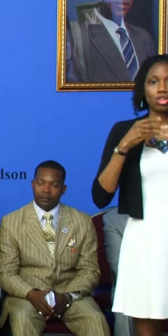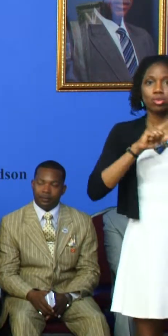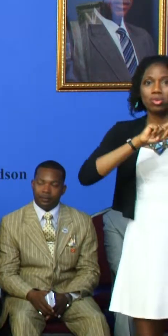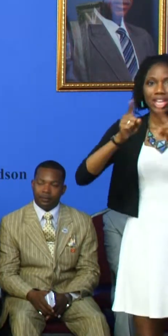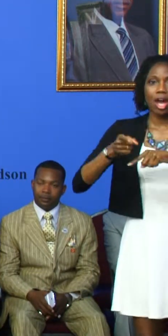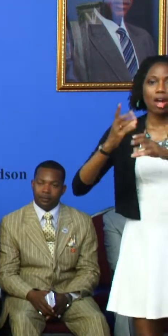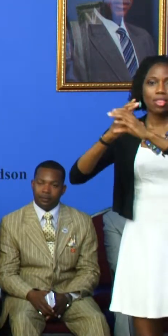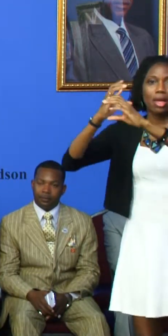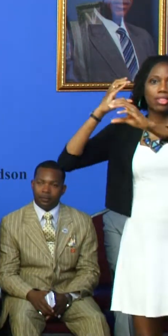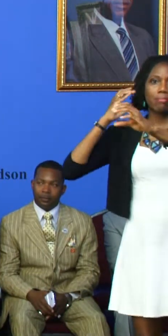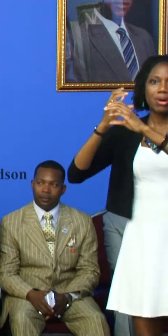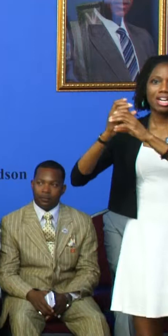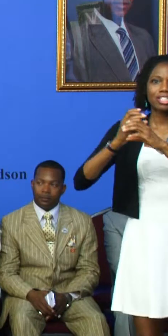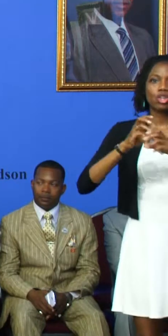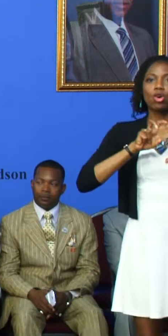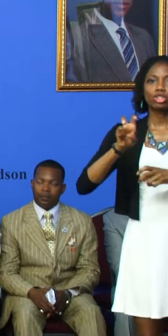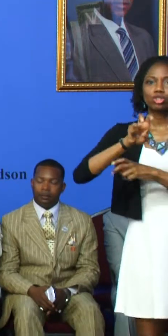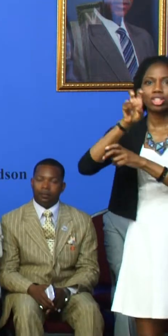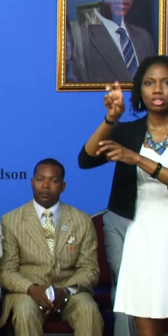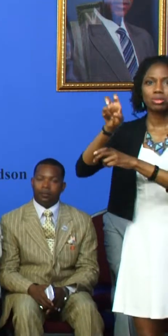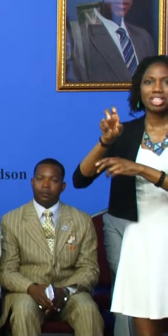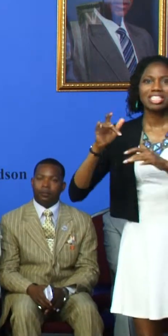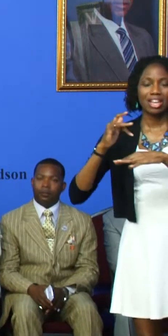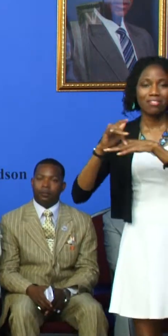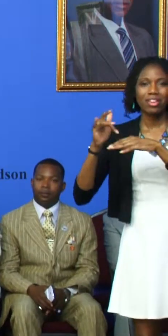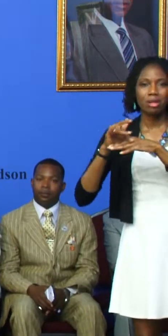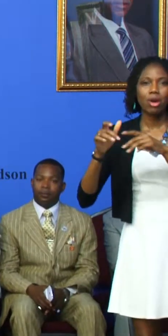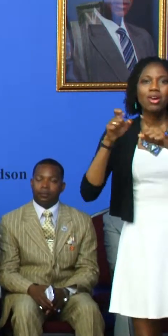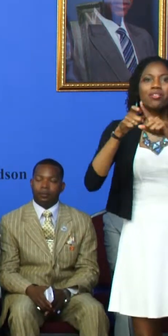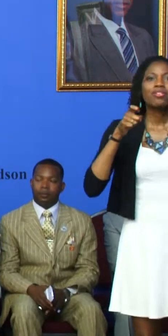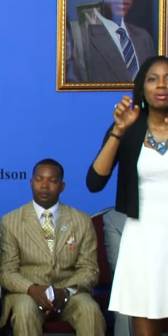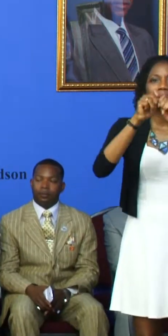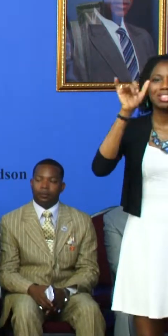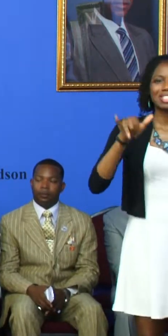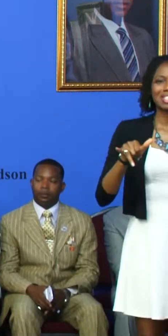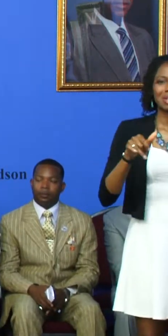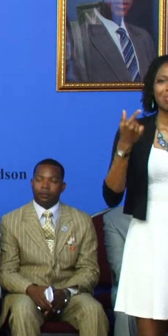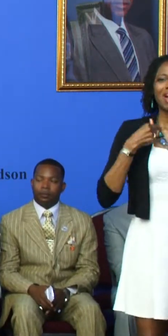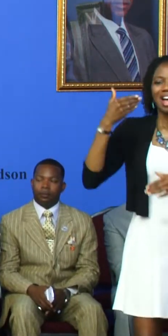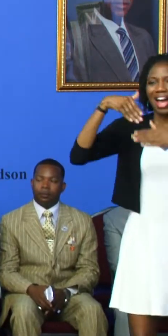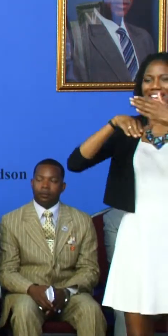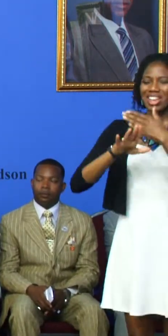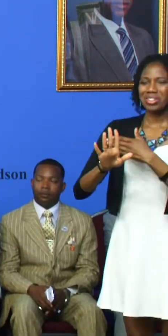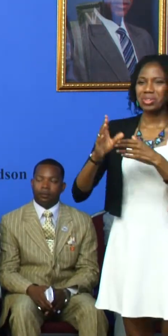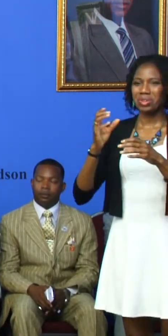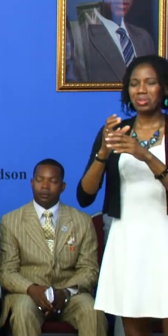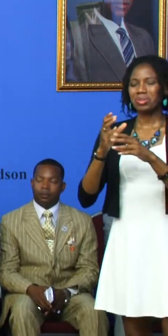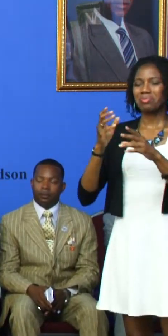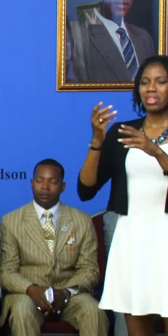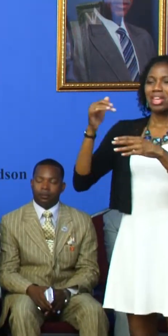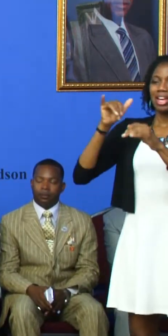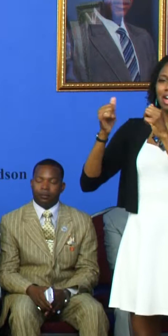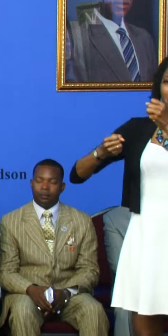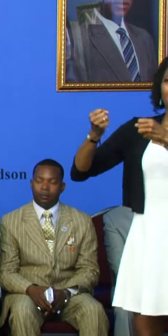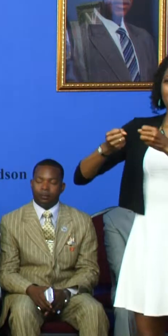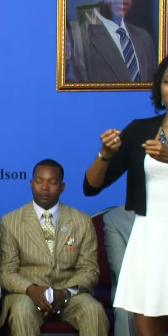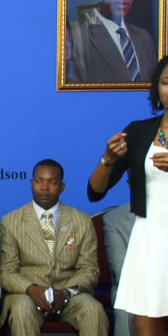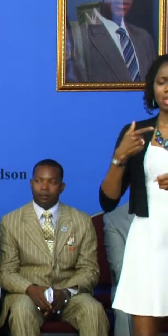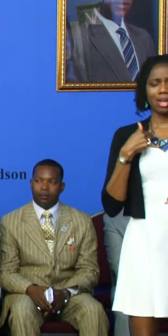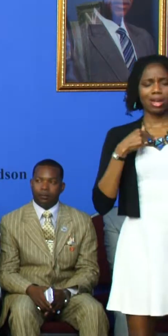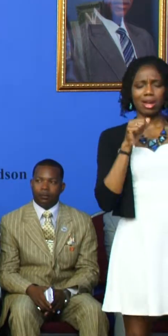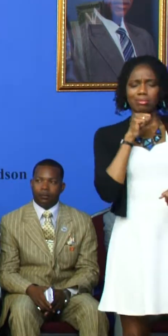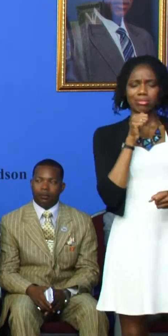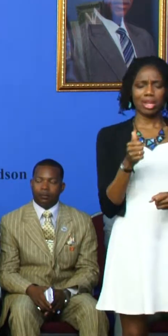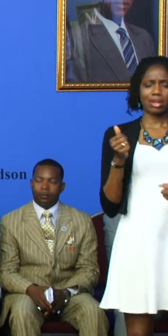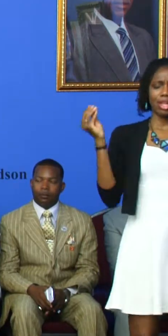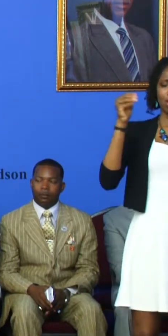I was in a car one day, a friend of mine in Atlanta. I ain't got nothing to do with the system. You're in the civil rights. I'm in the separatism. I ain't got nothing to do with